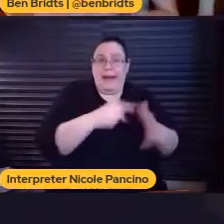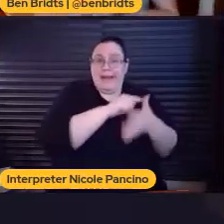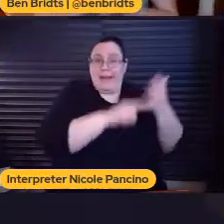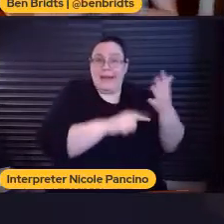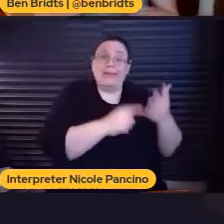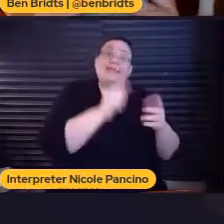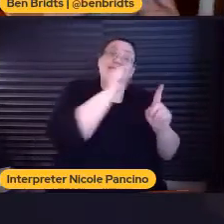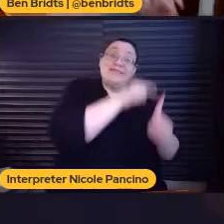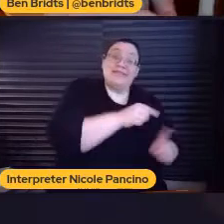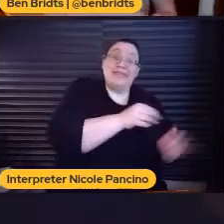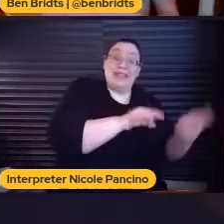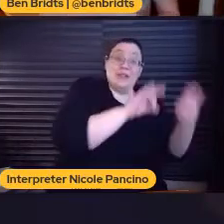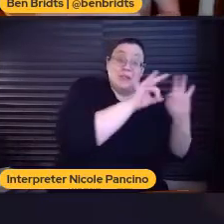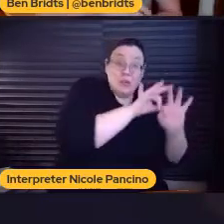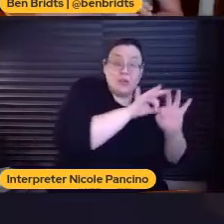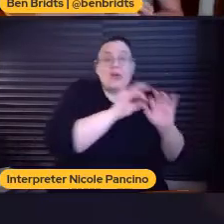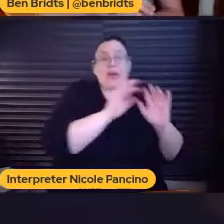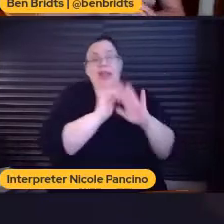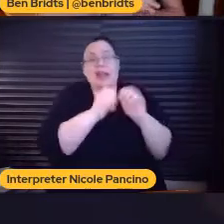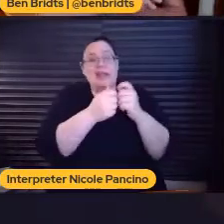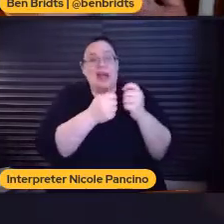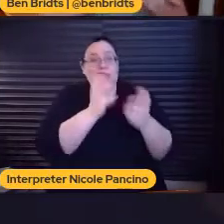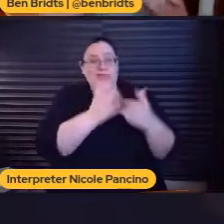this is a way to configure it.